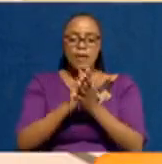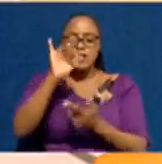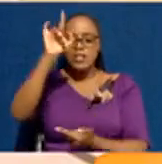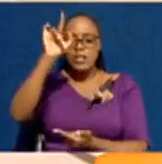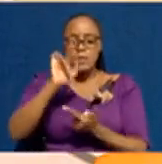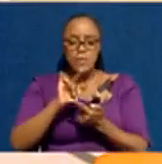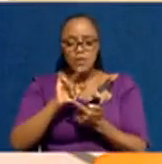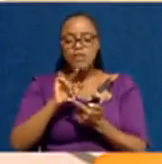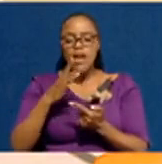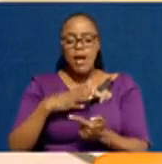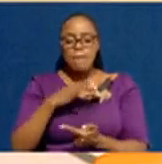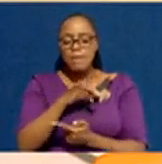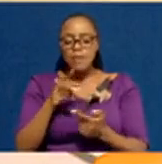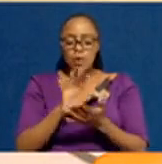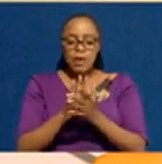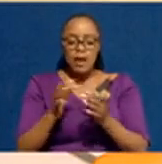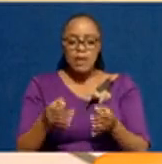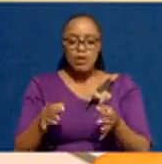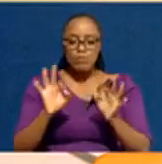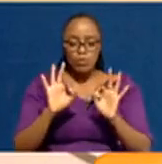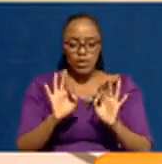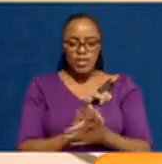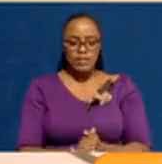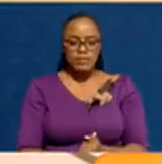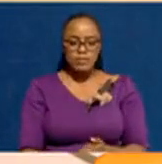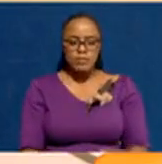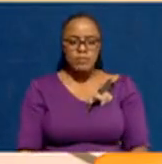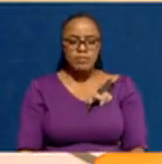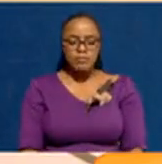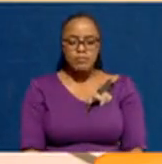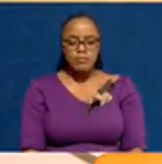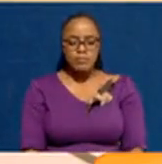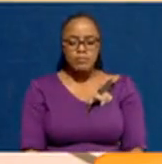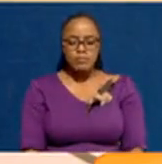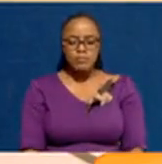out-of-pocket expenditures. Mary Mwoki, Citizen TV, Nairobi.